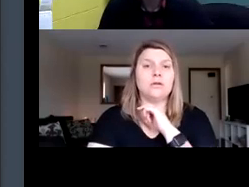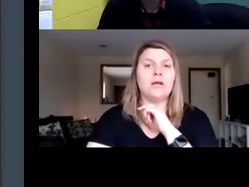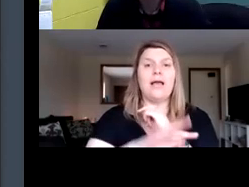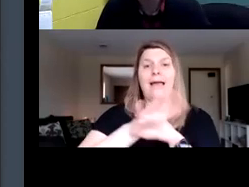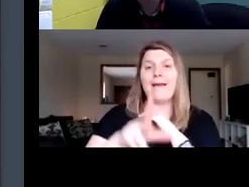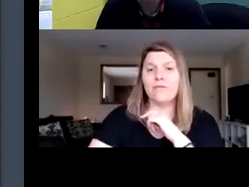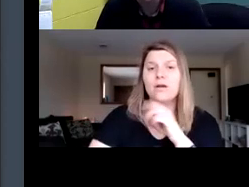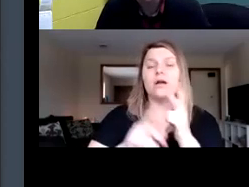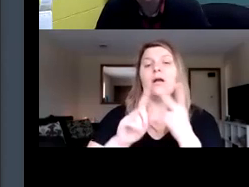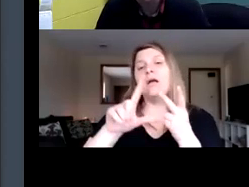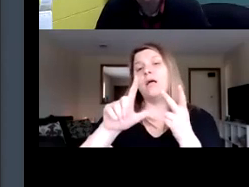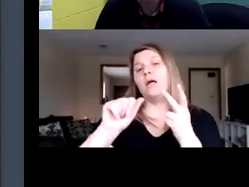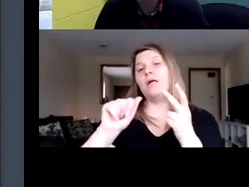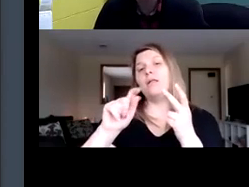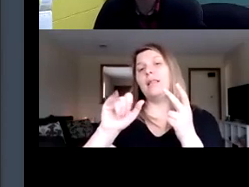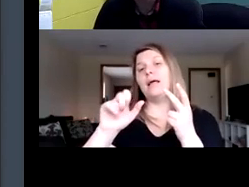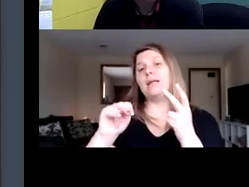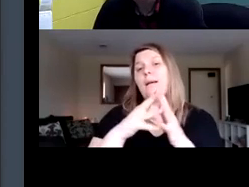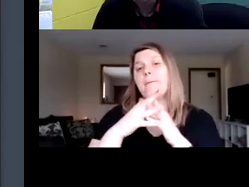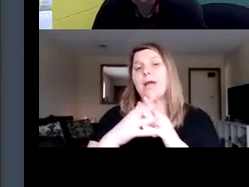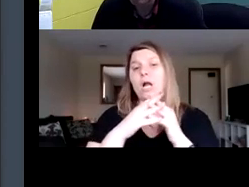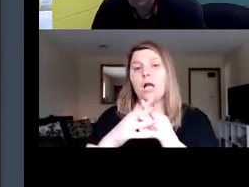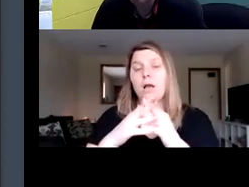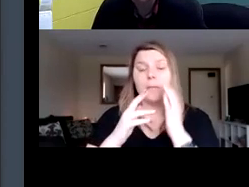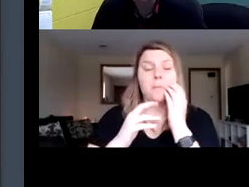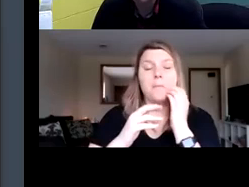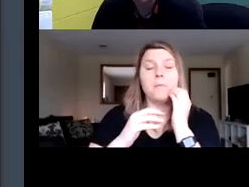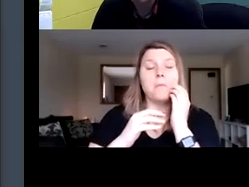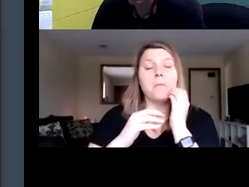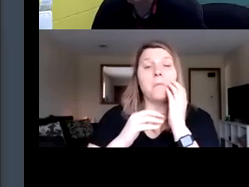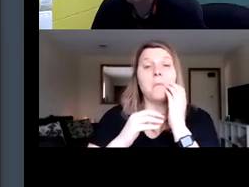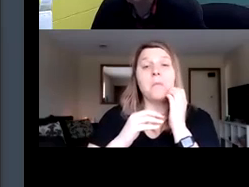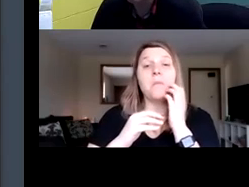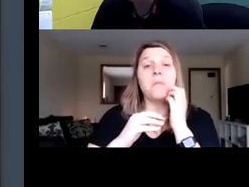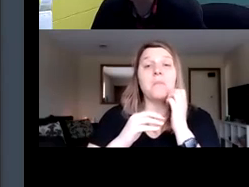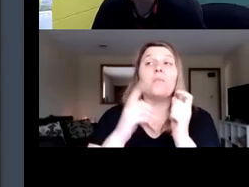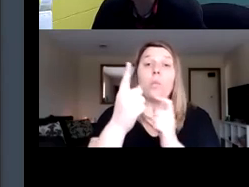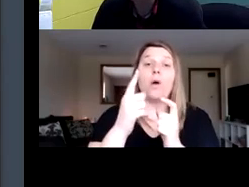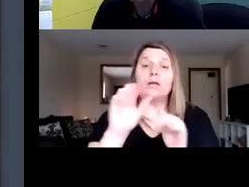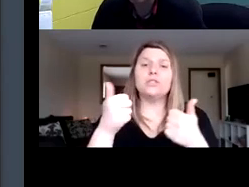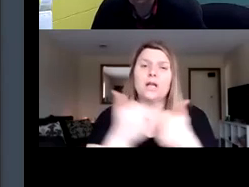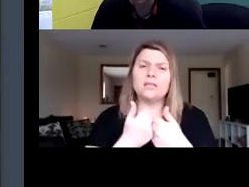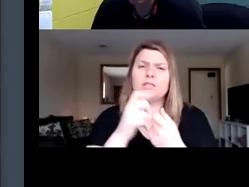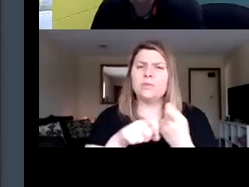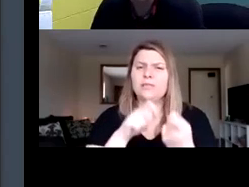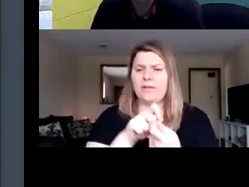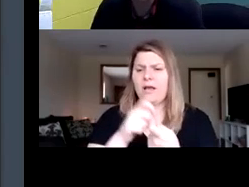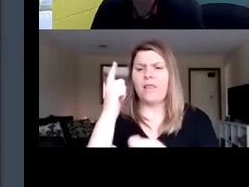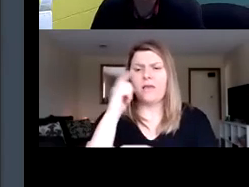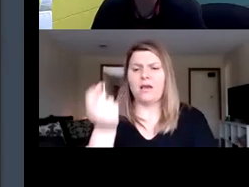Latin America, and with that come particular challenges. And I think